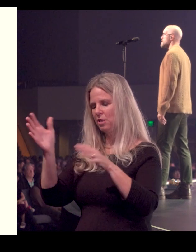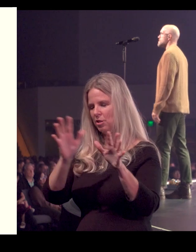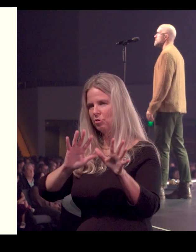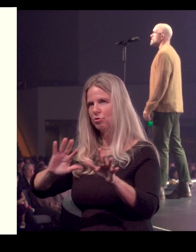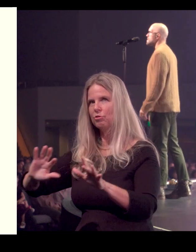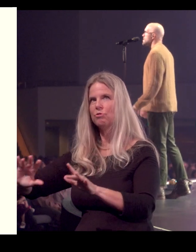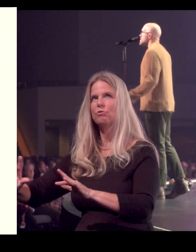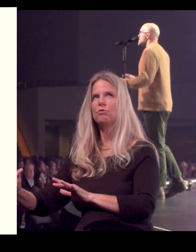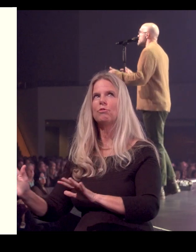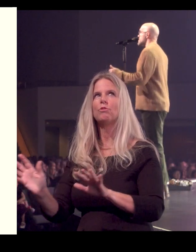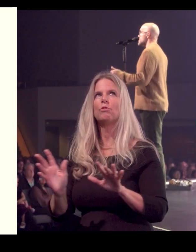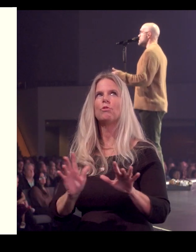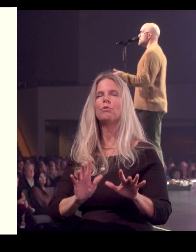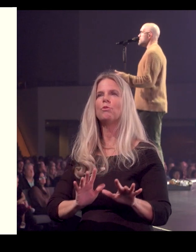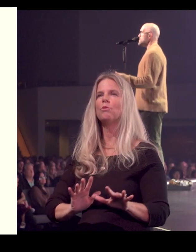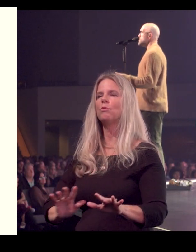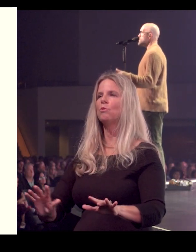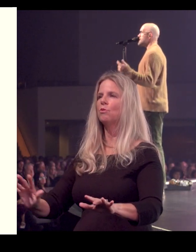Yuletide